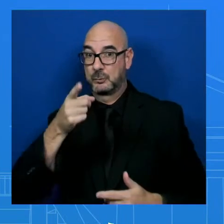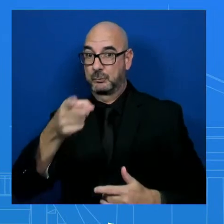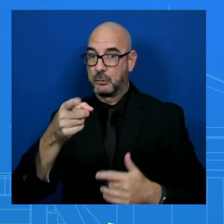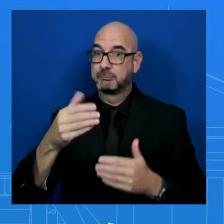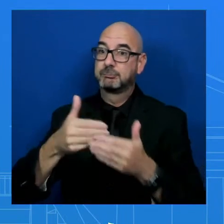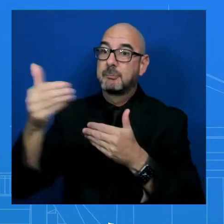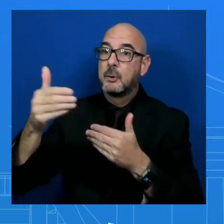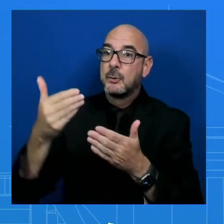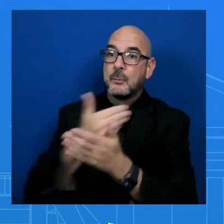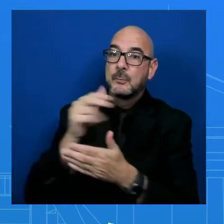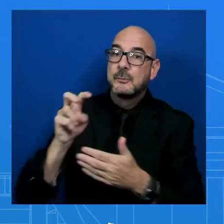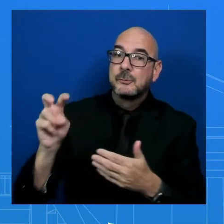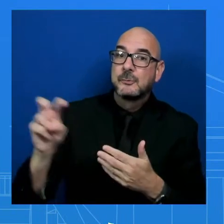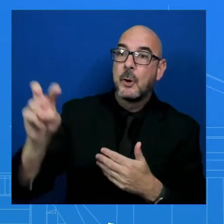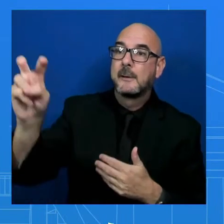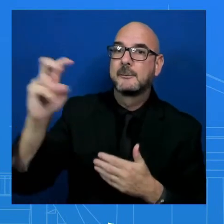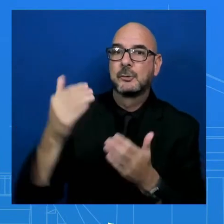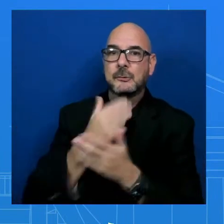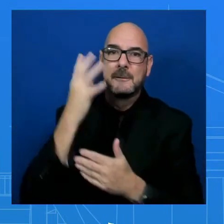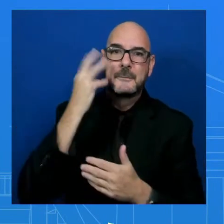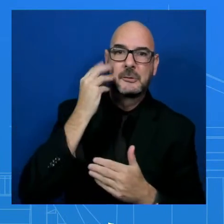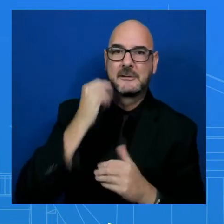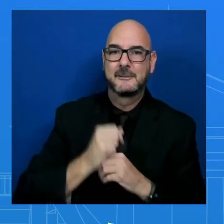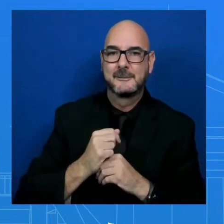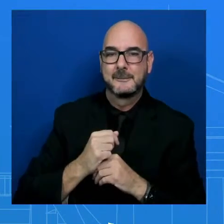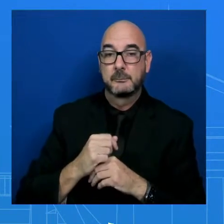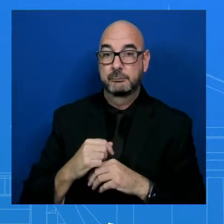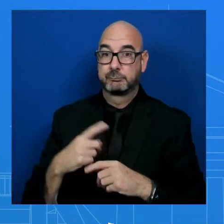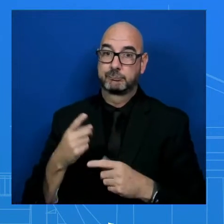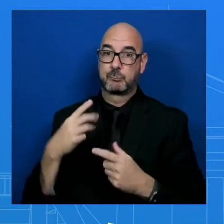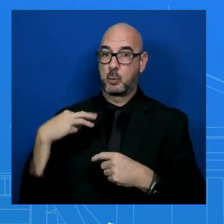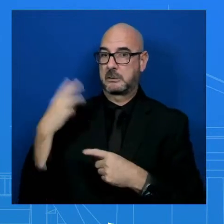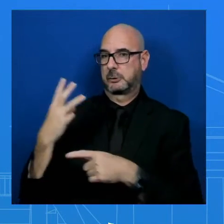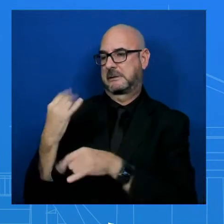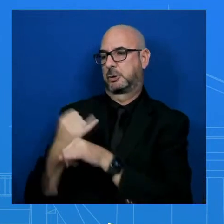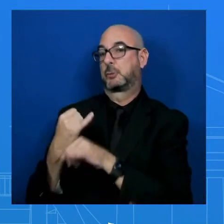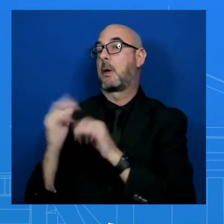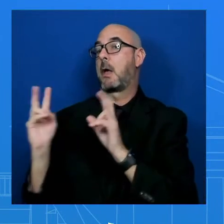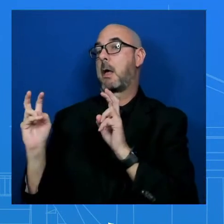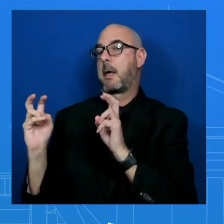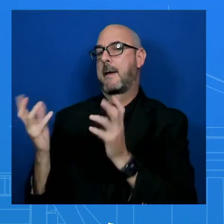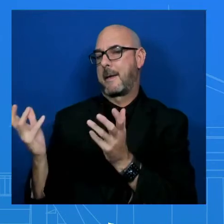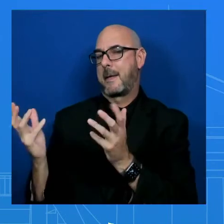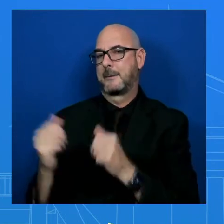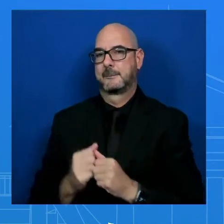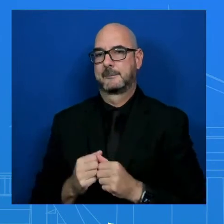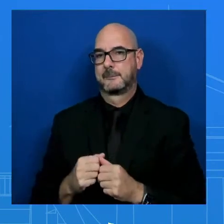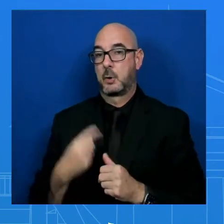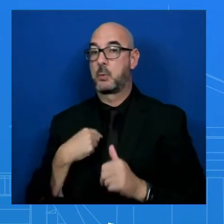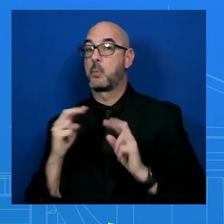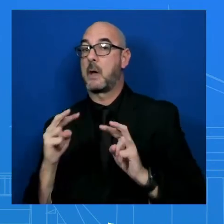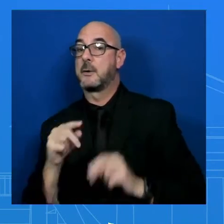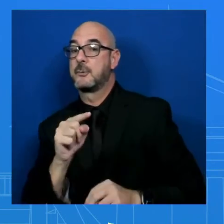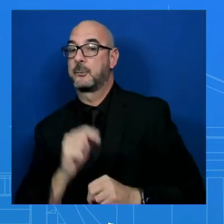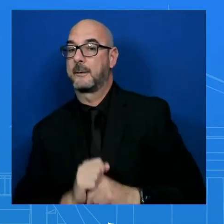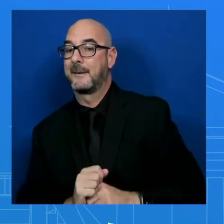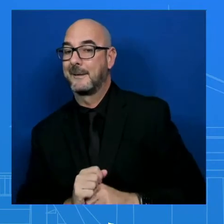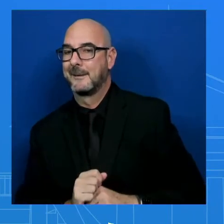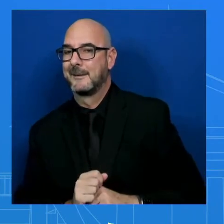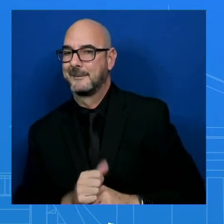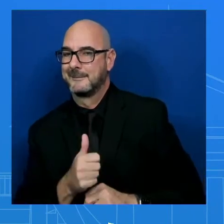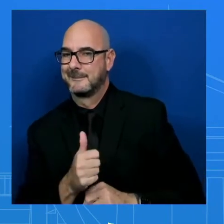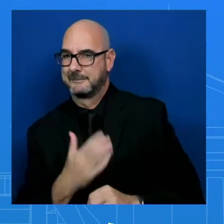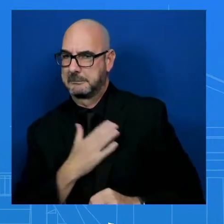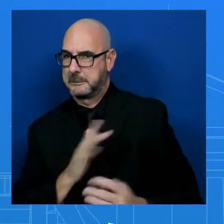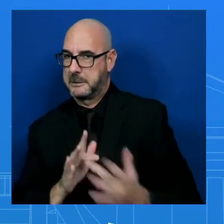in a different Washington institution, if you will. And so we will be watching. Please keep in touch, and of course, book